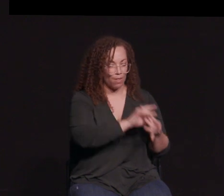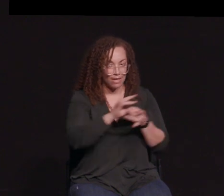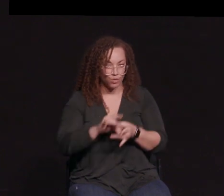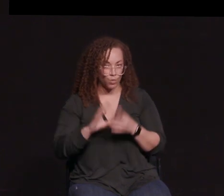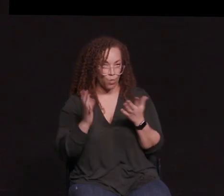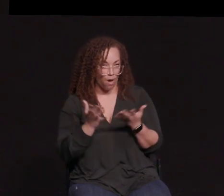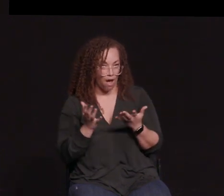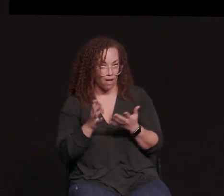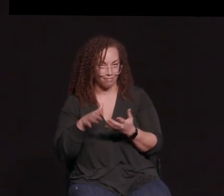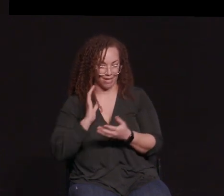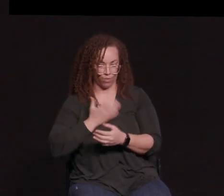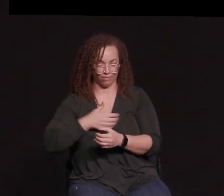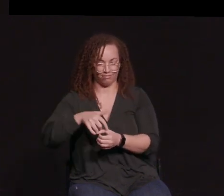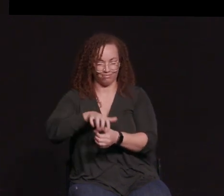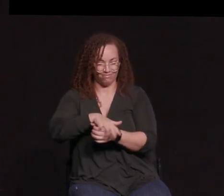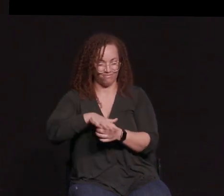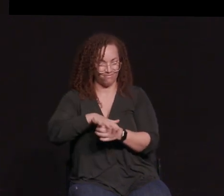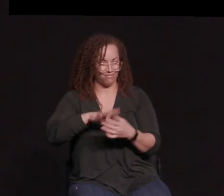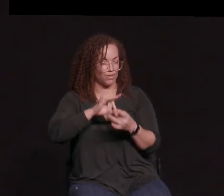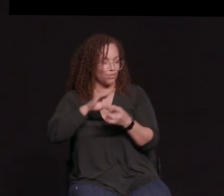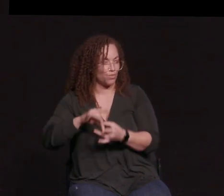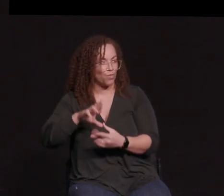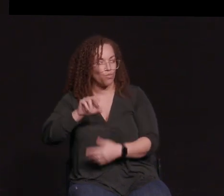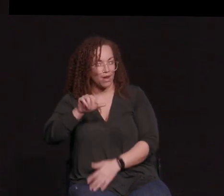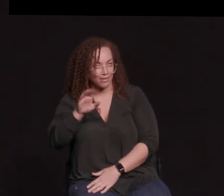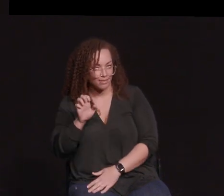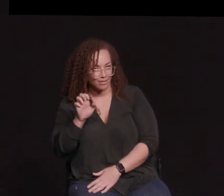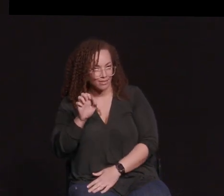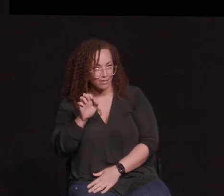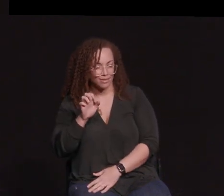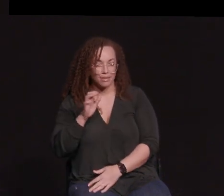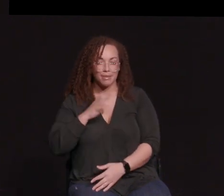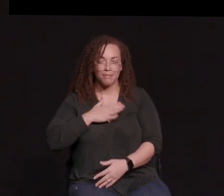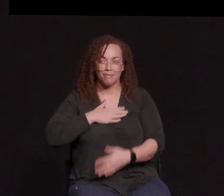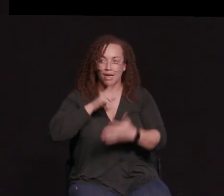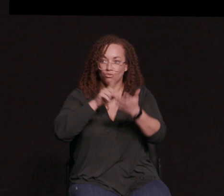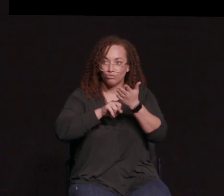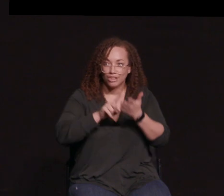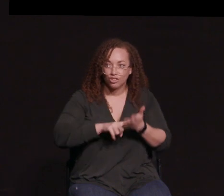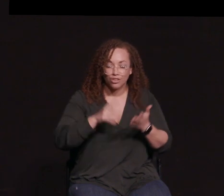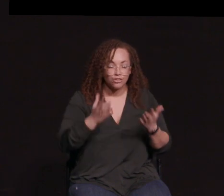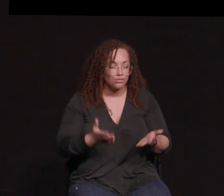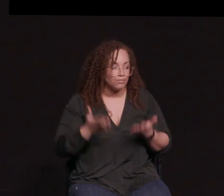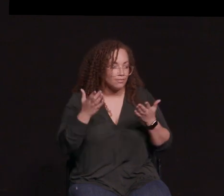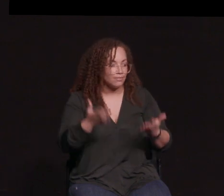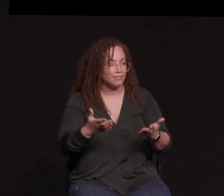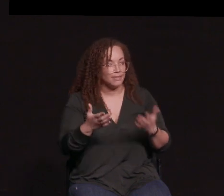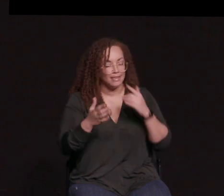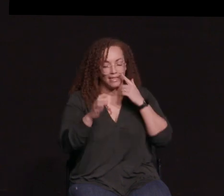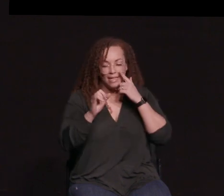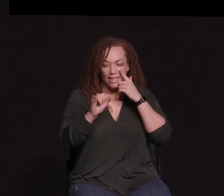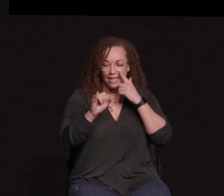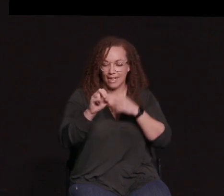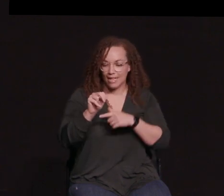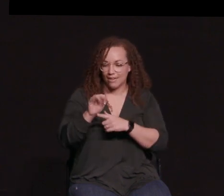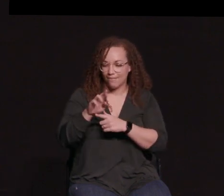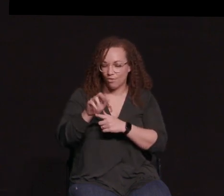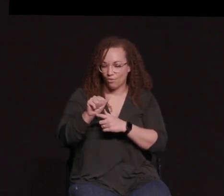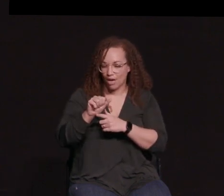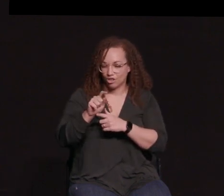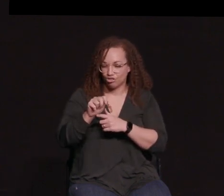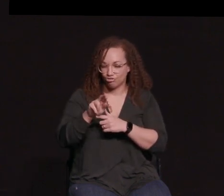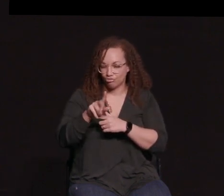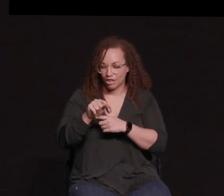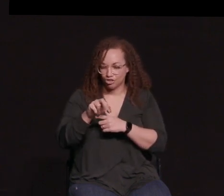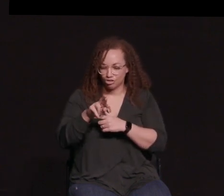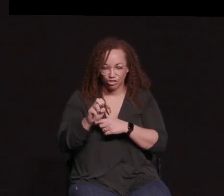To put it plainly, my research suggests that by observing how infrastructure functions, when